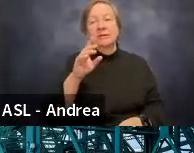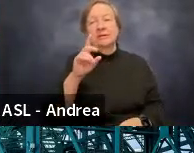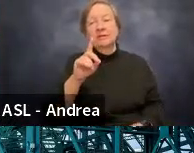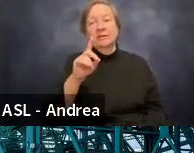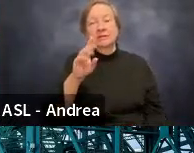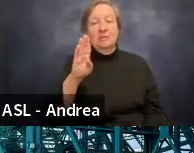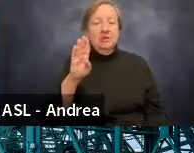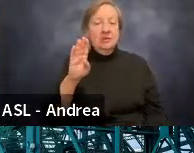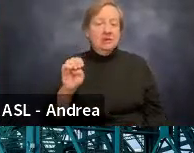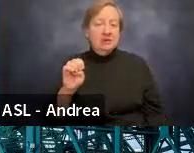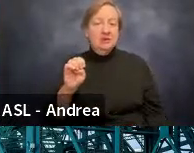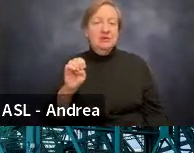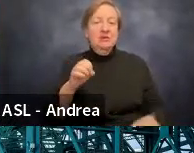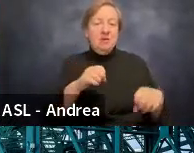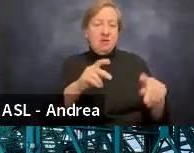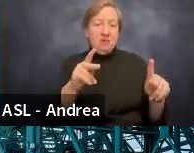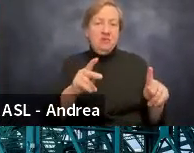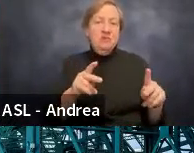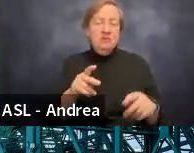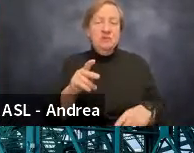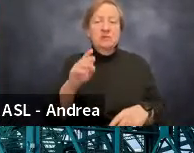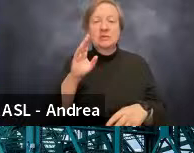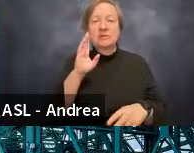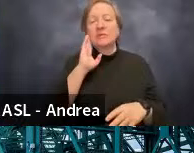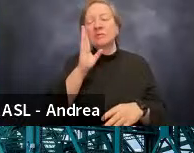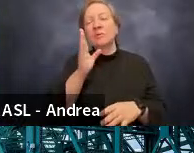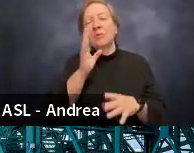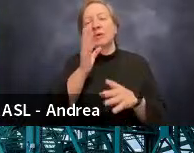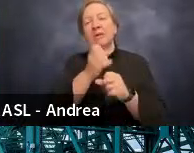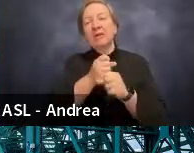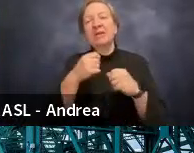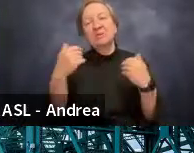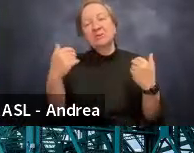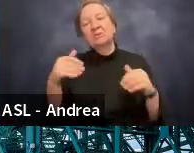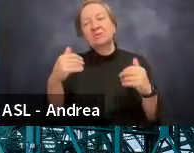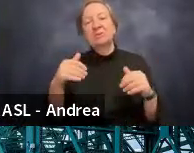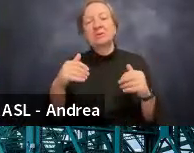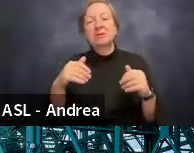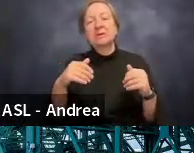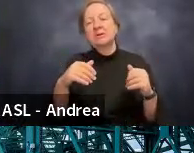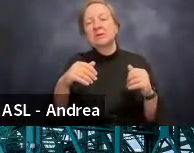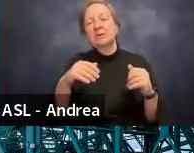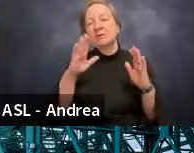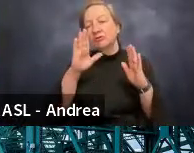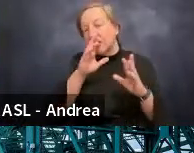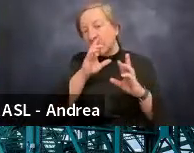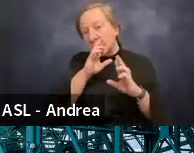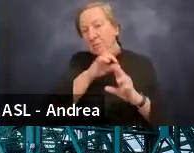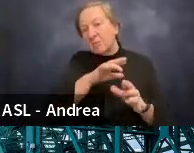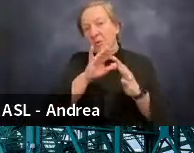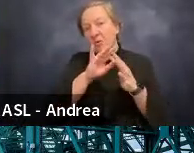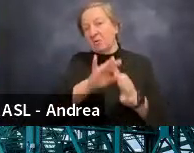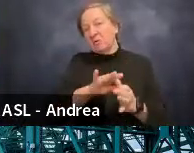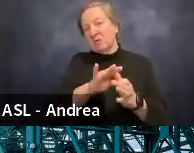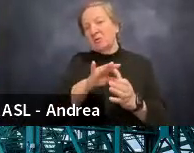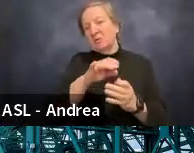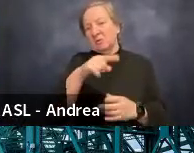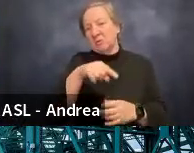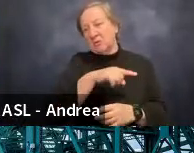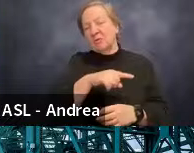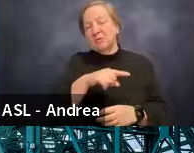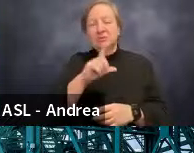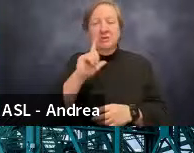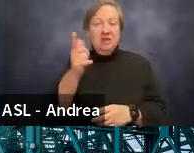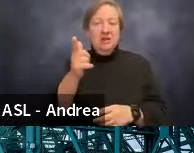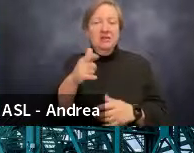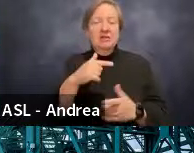DBE opportunities. So you'll receive some pretty great reports on that a little bit later, and then we're gonna